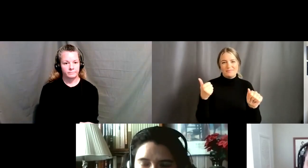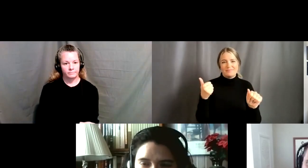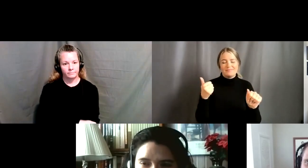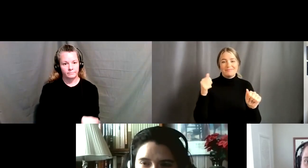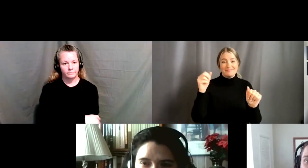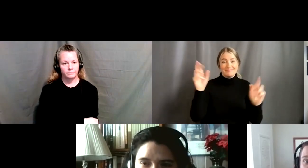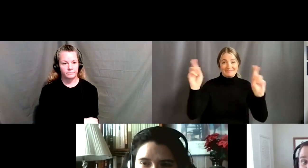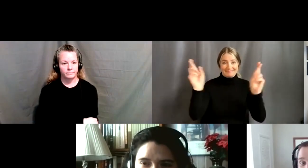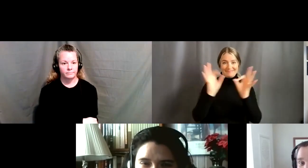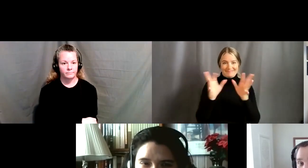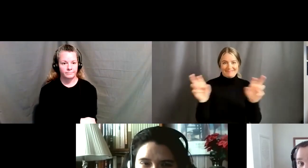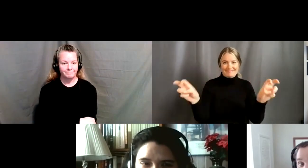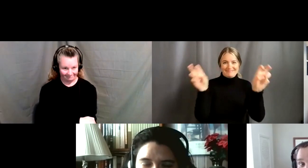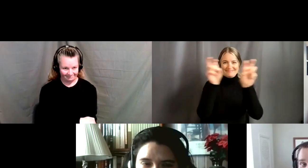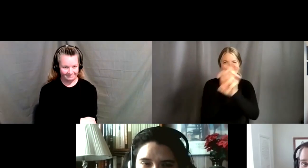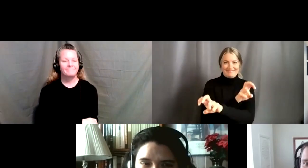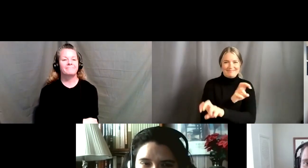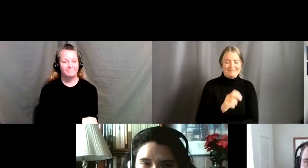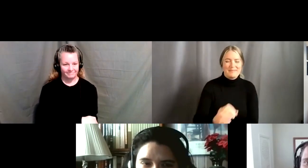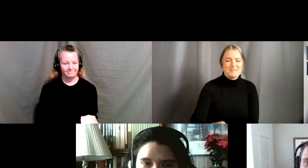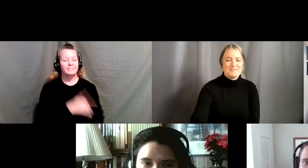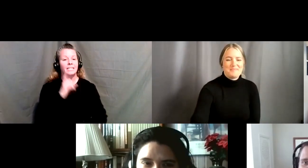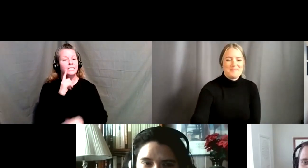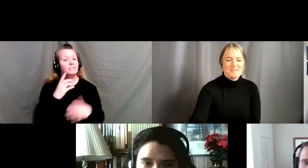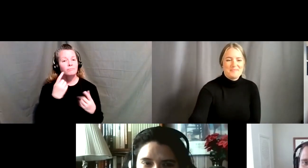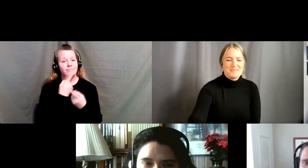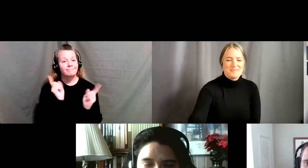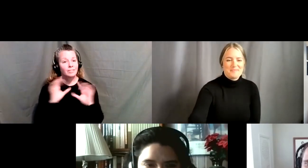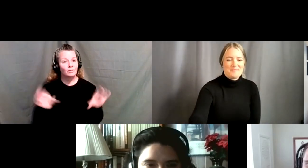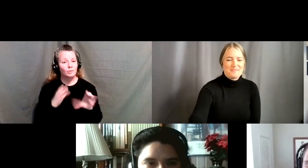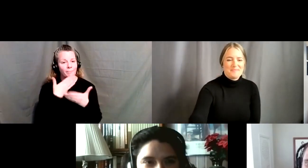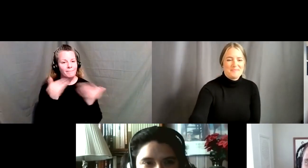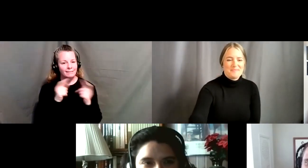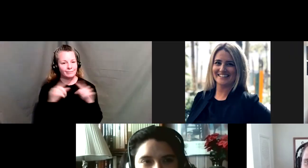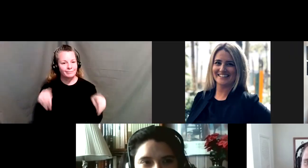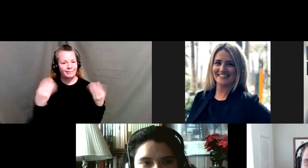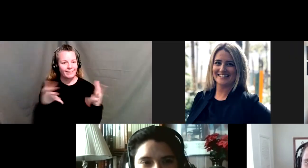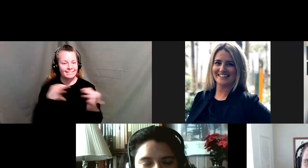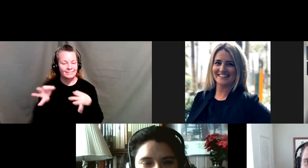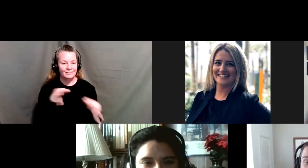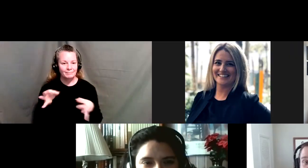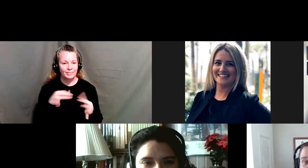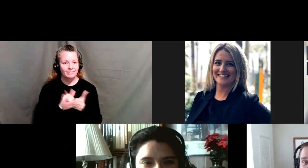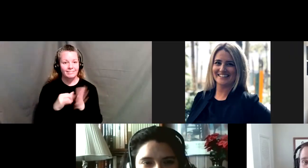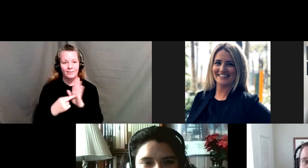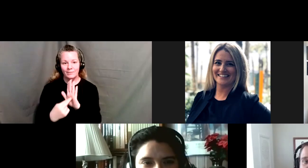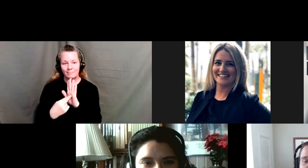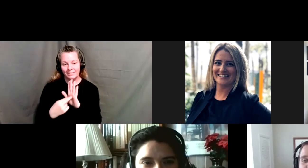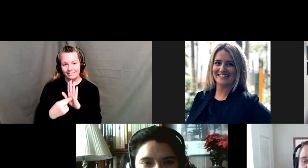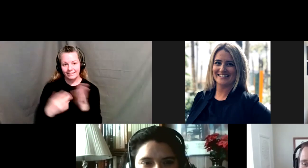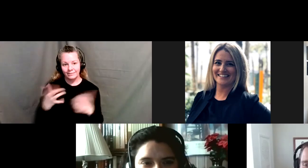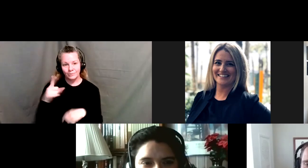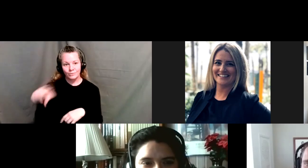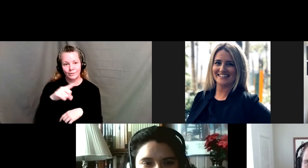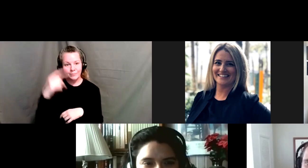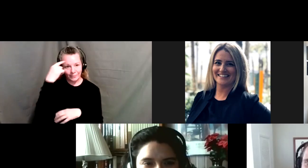say just do your best to provide a description that represents what you